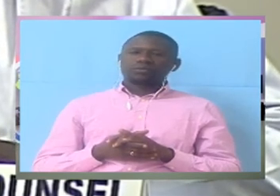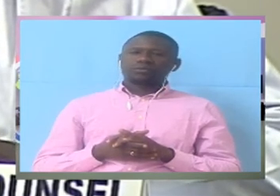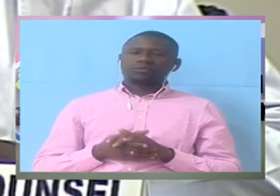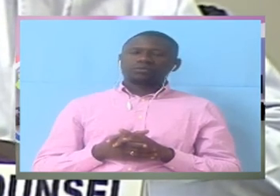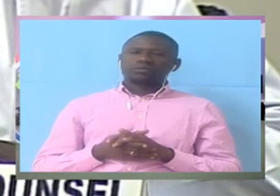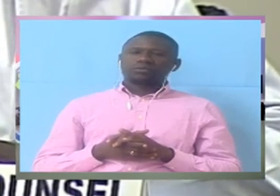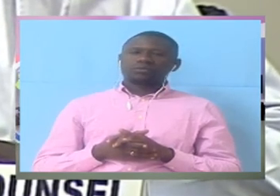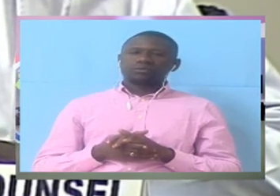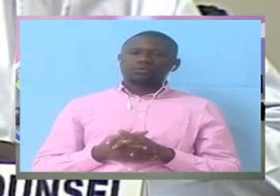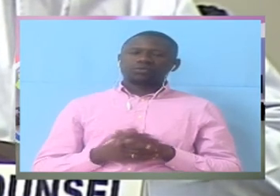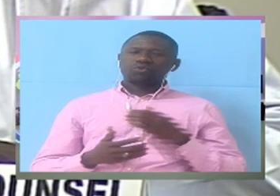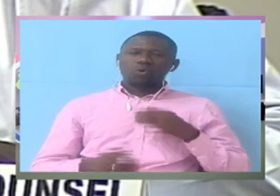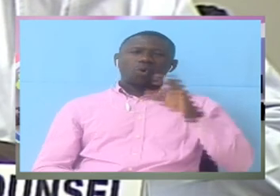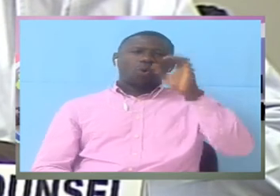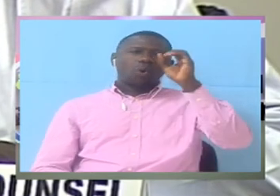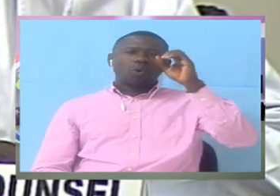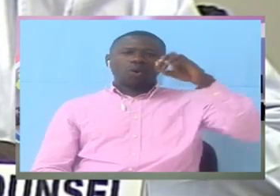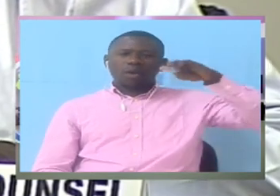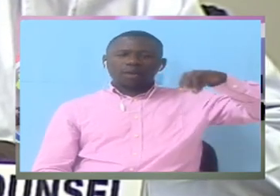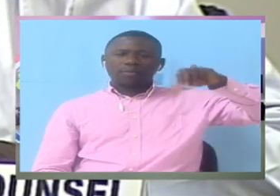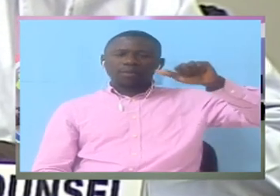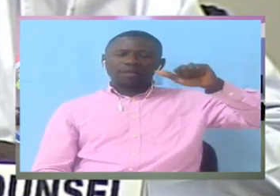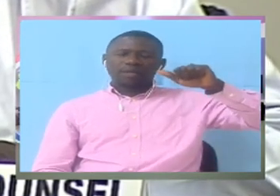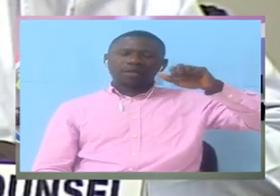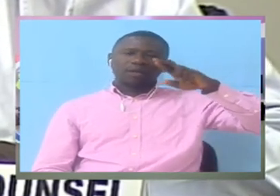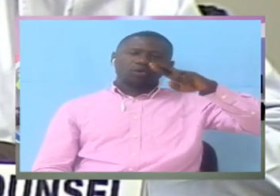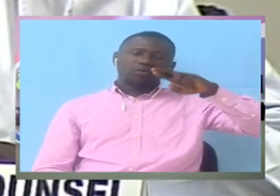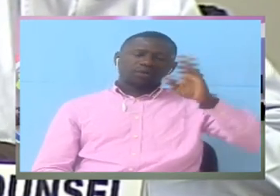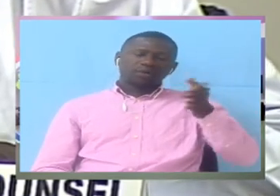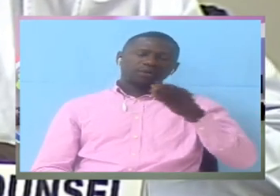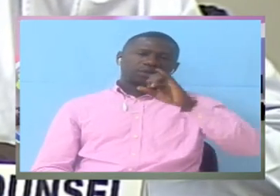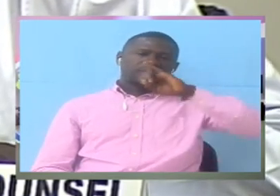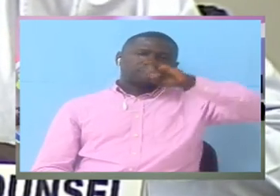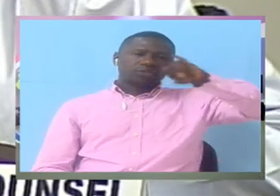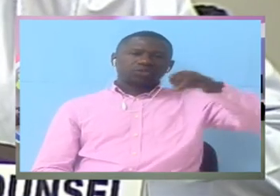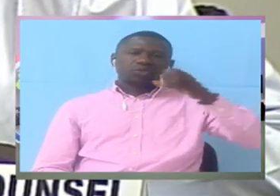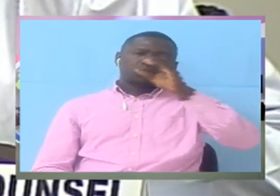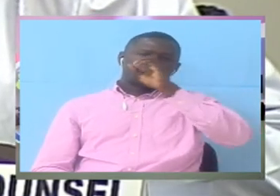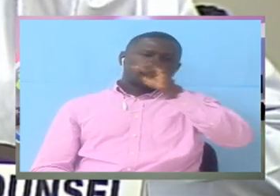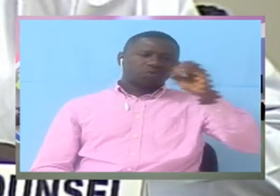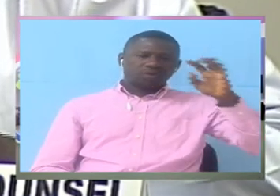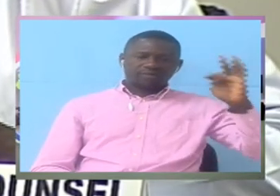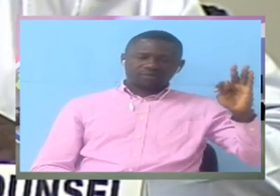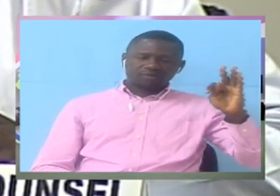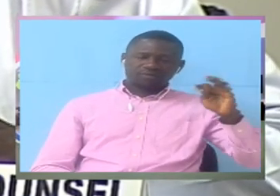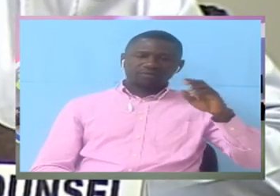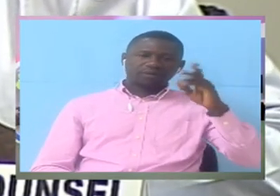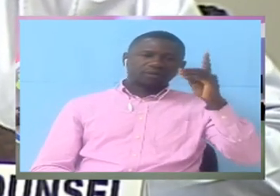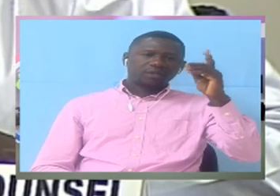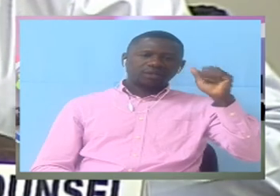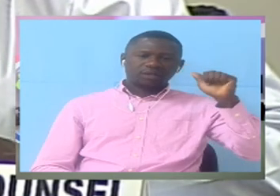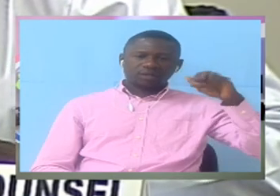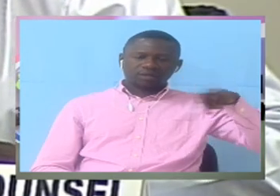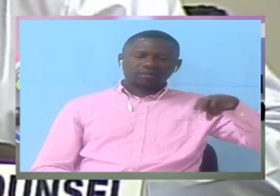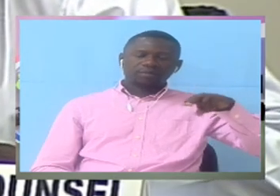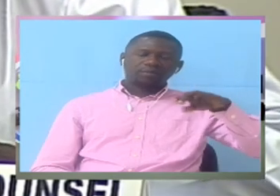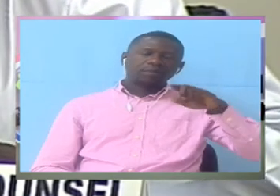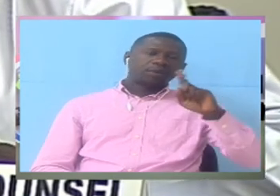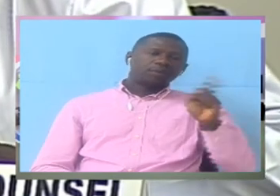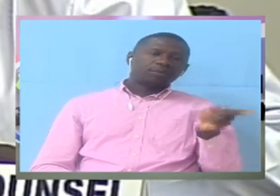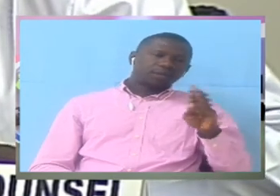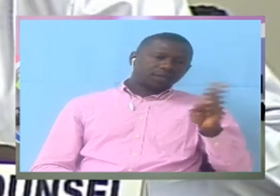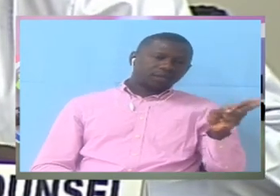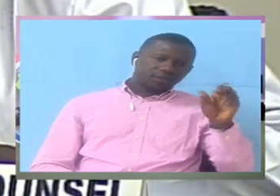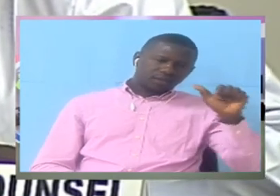Omar Joof Dampha, John Dampha or Joof are all names by which you referred to. Silanga